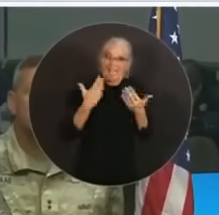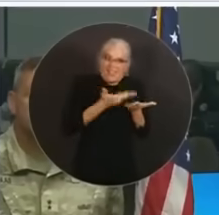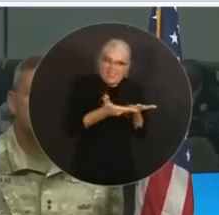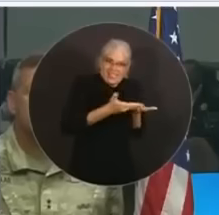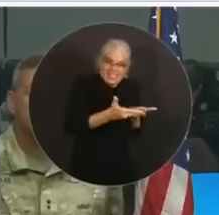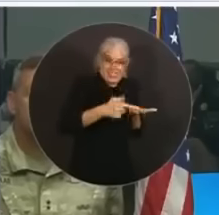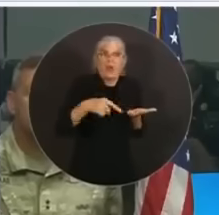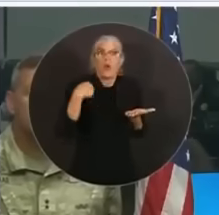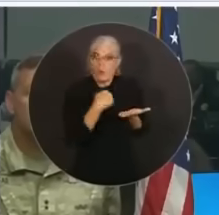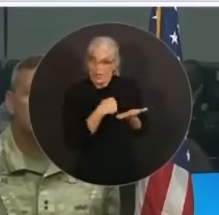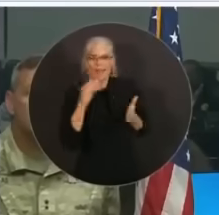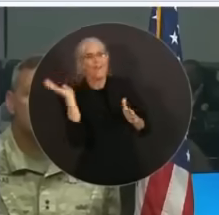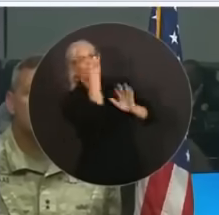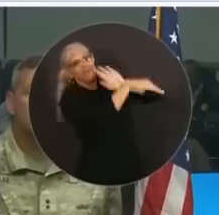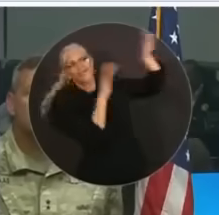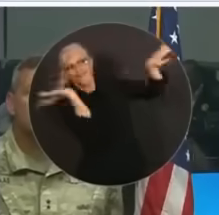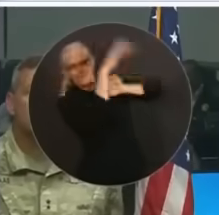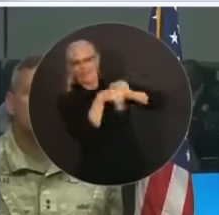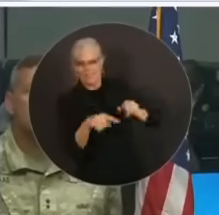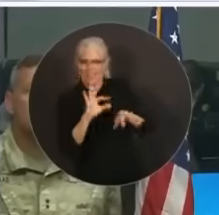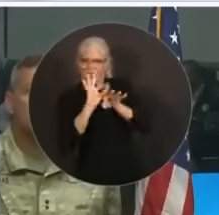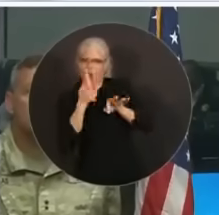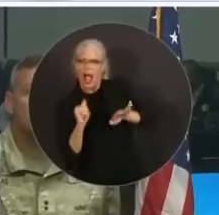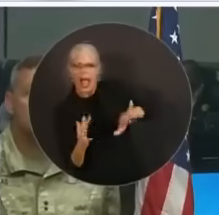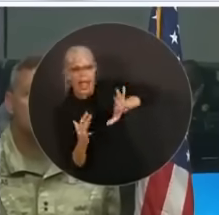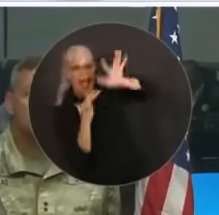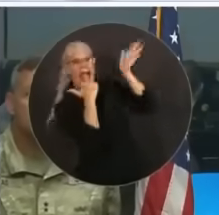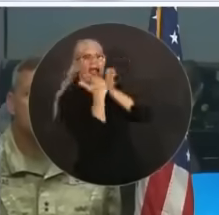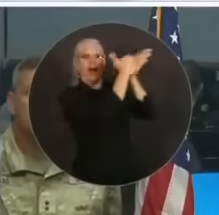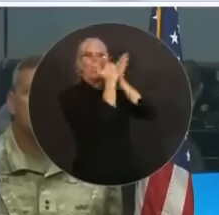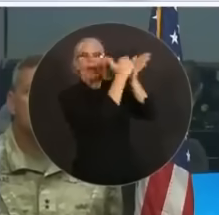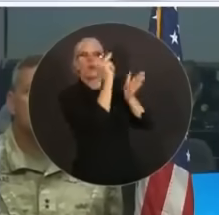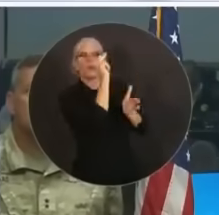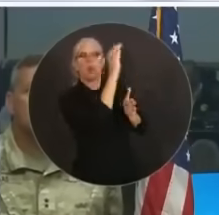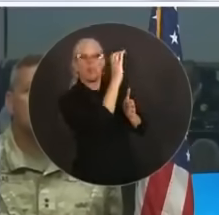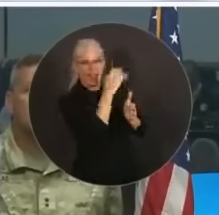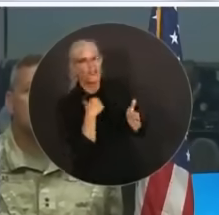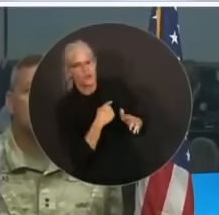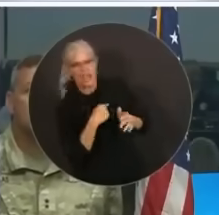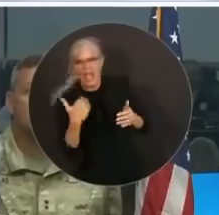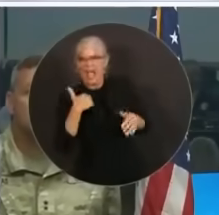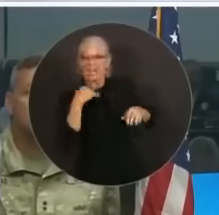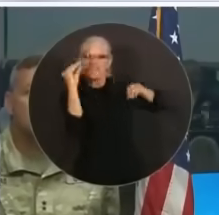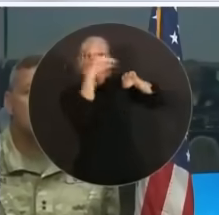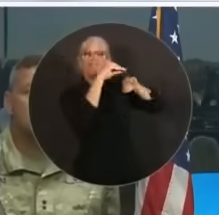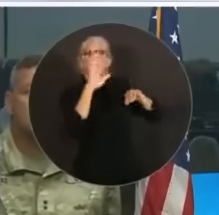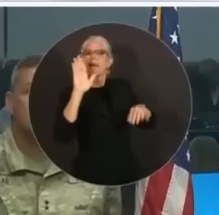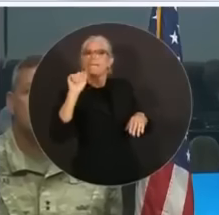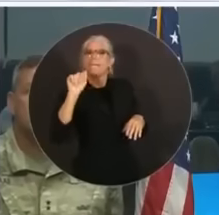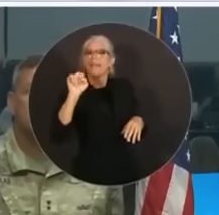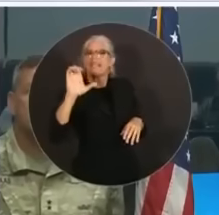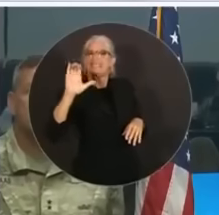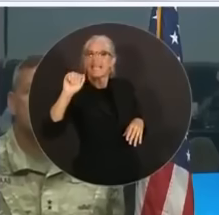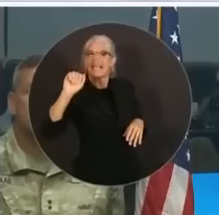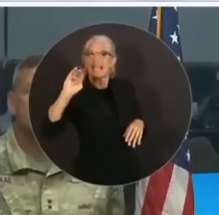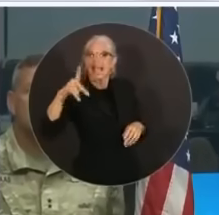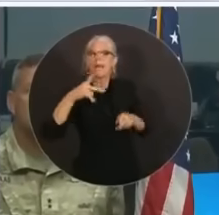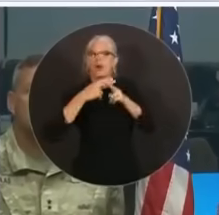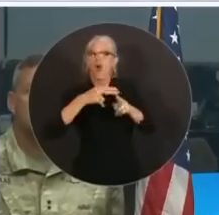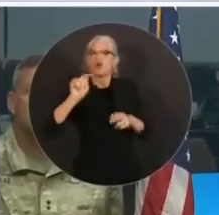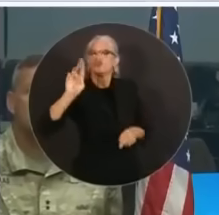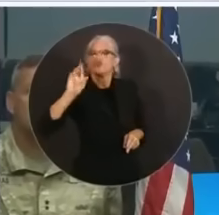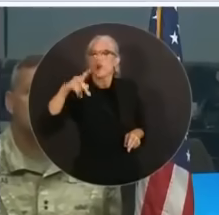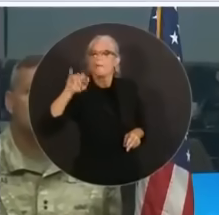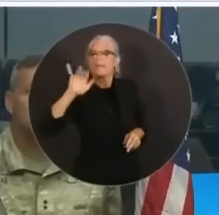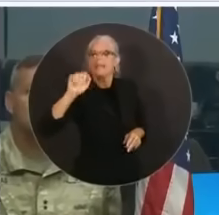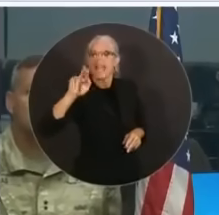are here in the state of Florida. We have a temporary base camp at Tropicana Field to support not just the debris